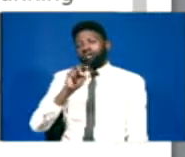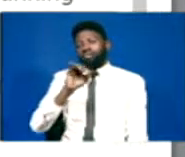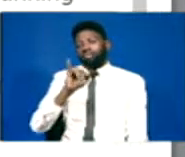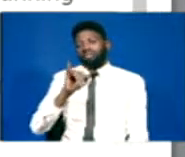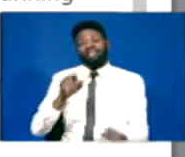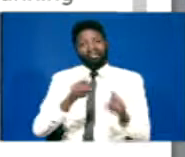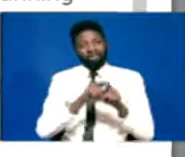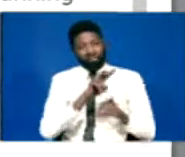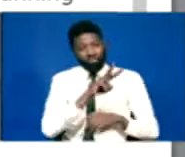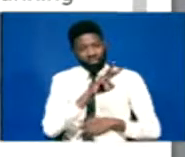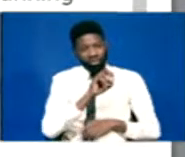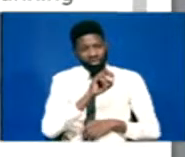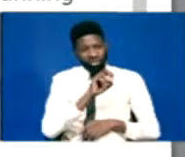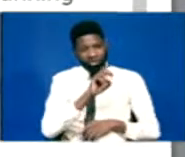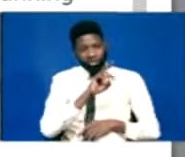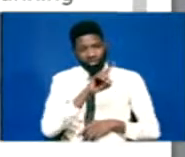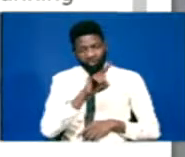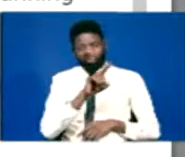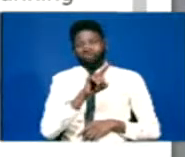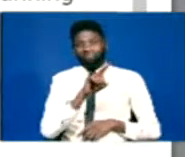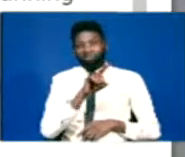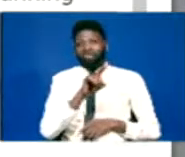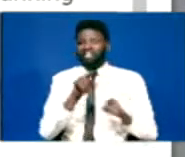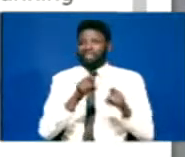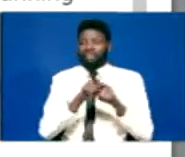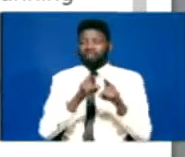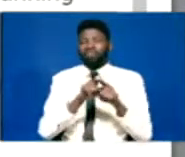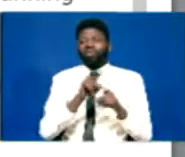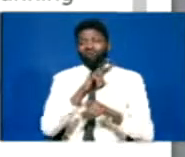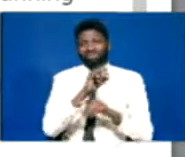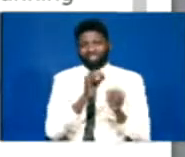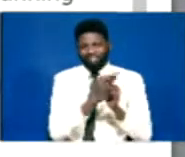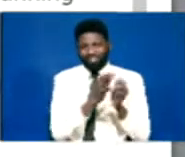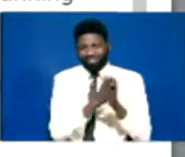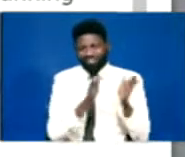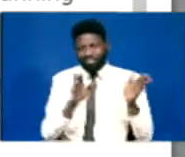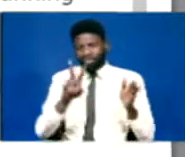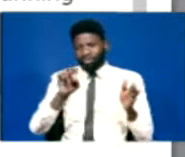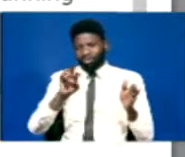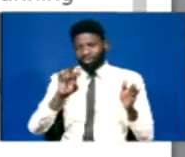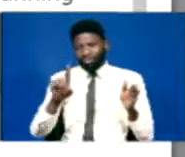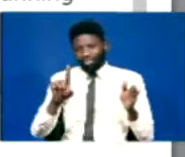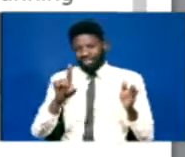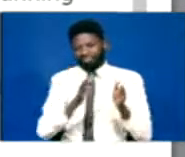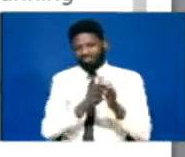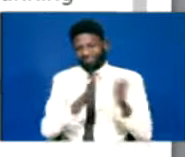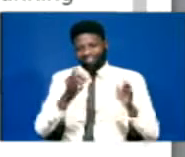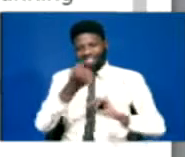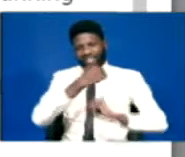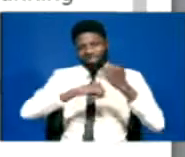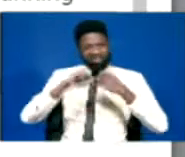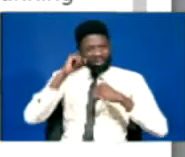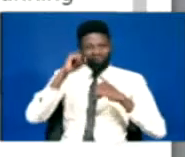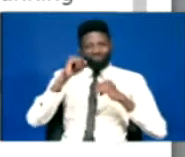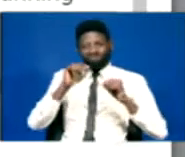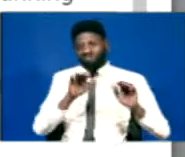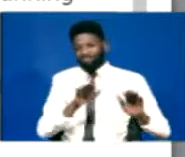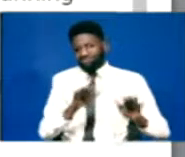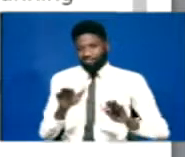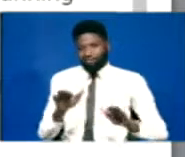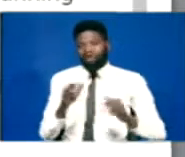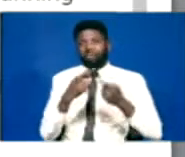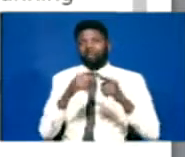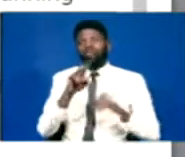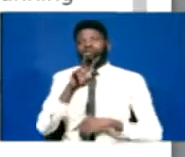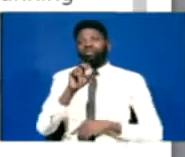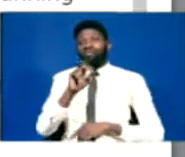2013 to 2021, he sort of took a back step politically speaking, but in 2021, following the impeachment of Mike